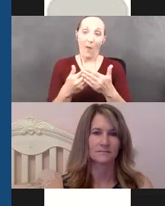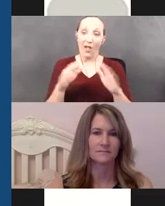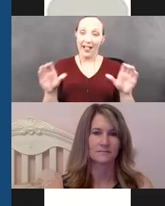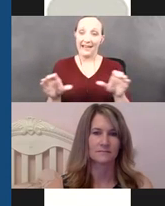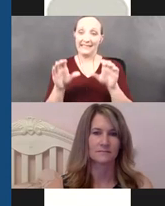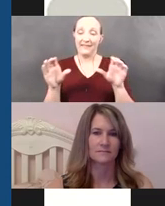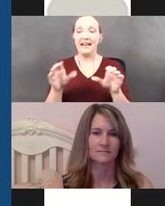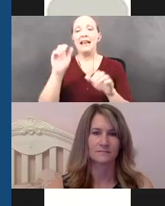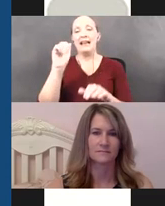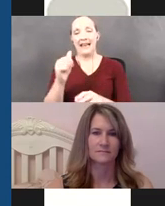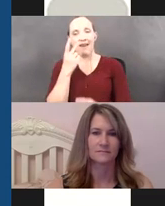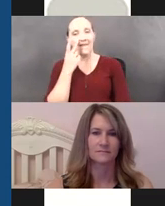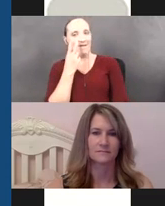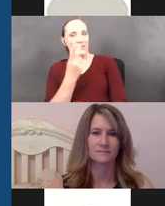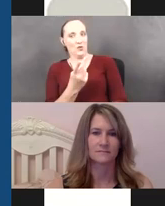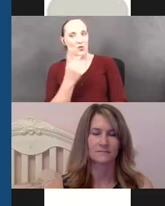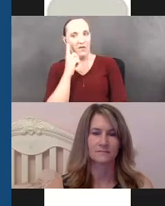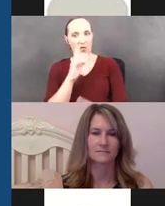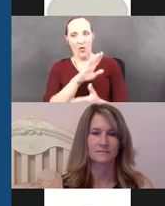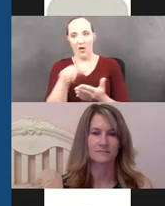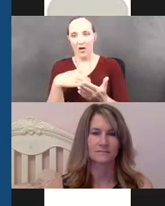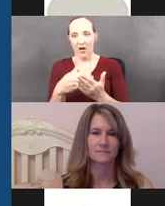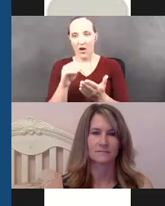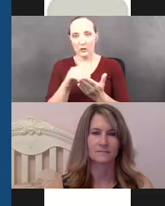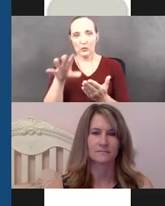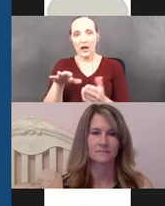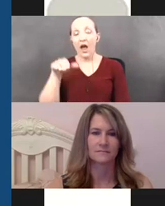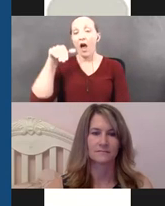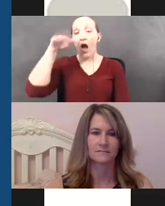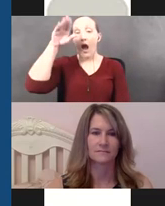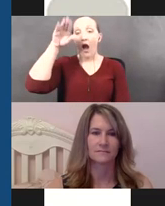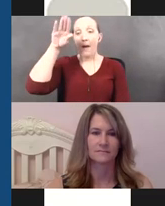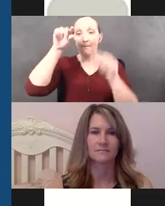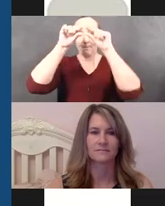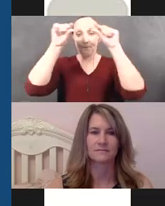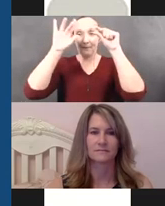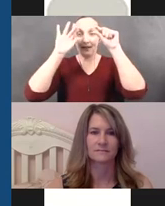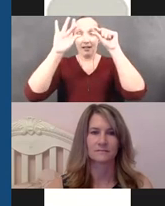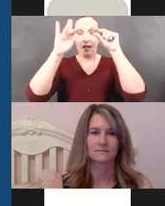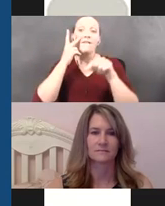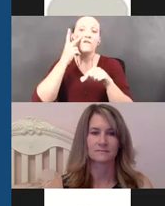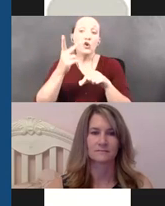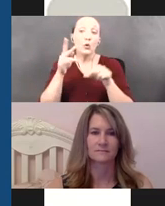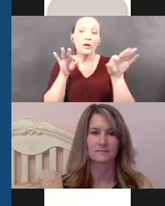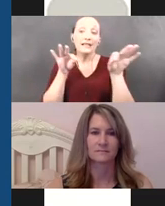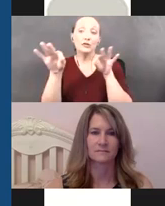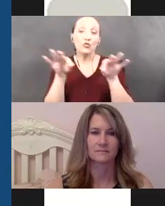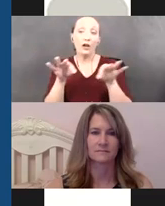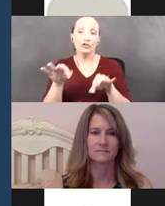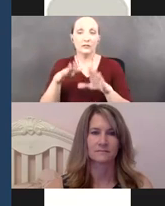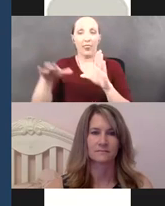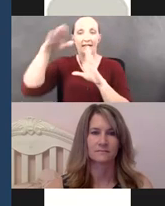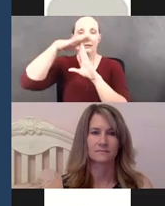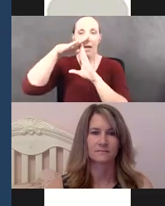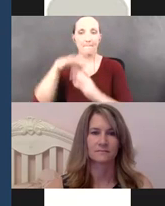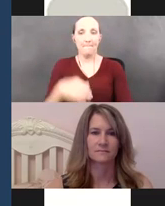to esas se students pueden ver throughout. They would para los just need to alumnos. click on Solo the tienen View que hacerle clic al Instructions botón en button medio arriba here at donde the dice top. View Instruction,